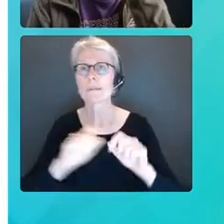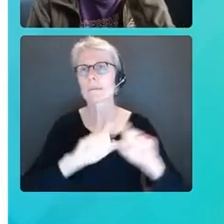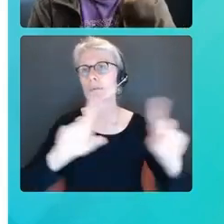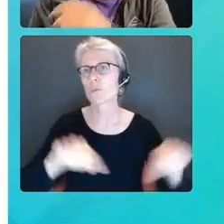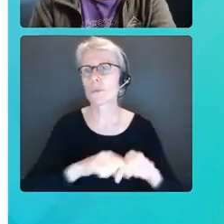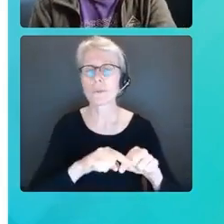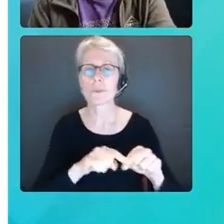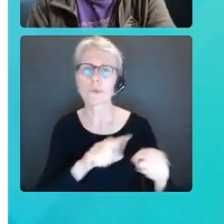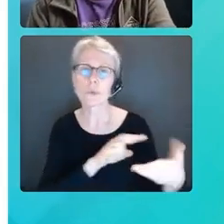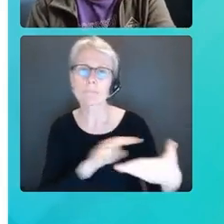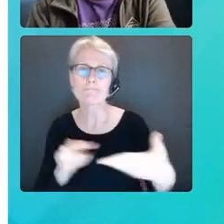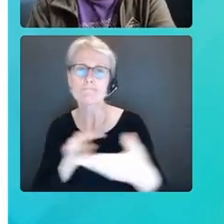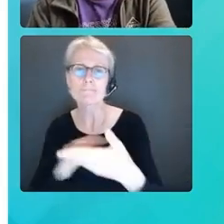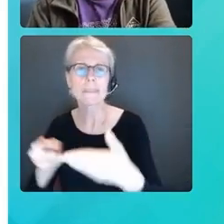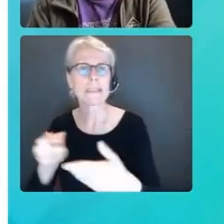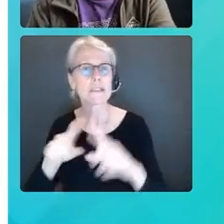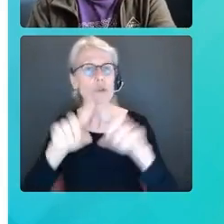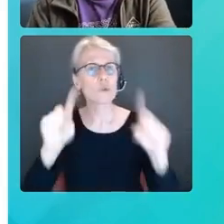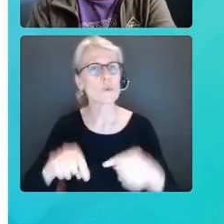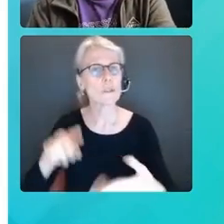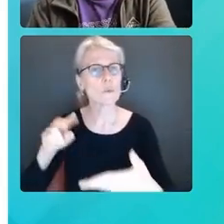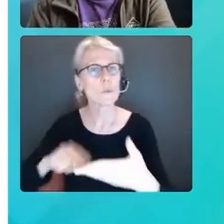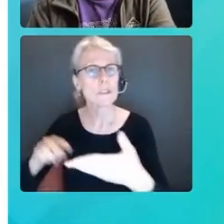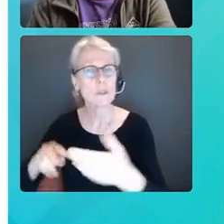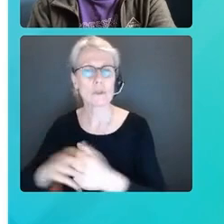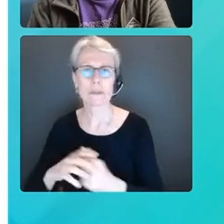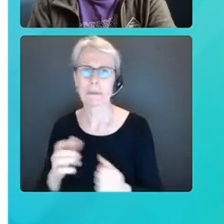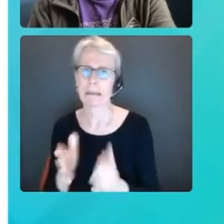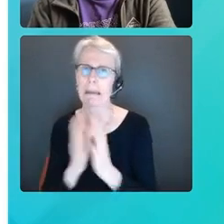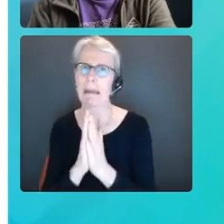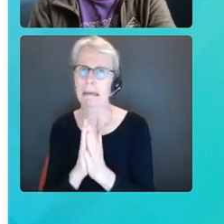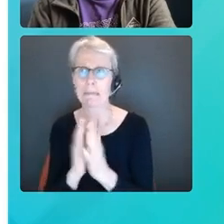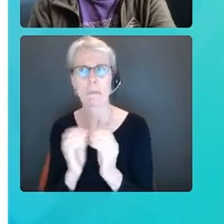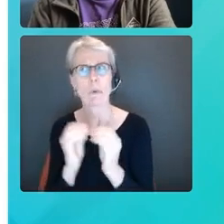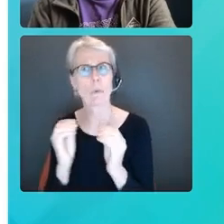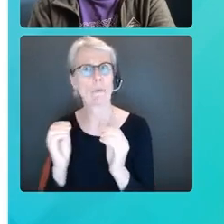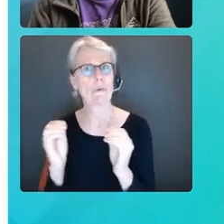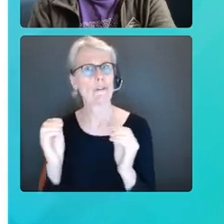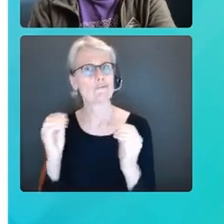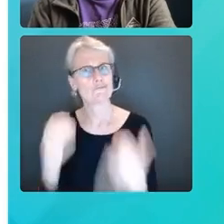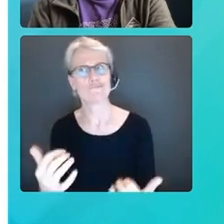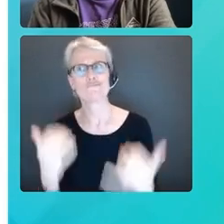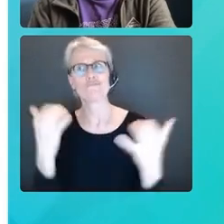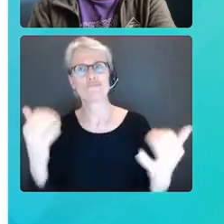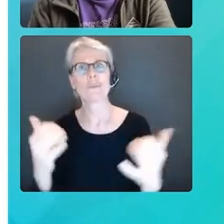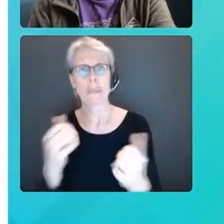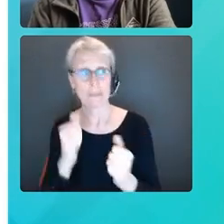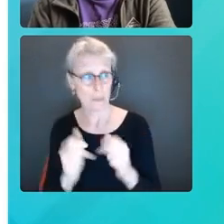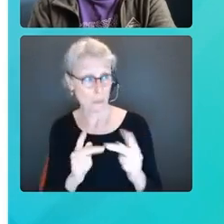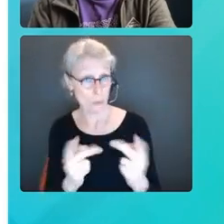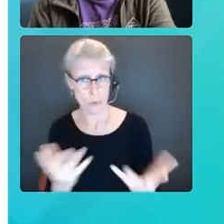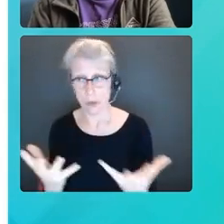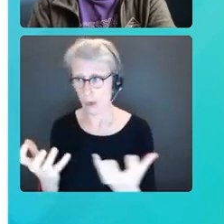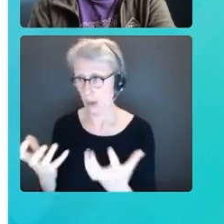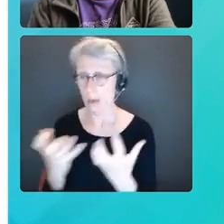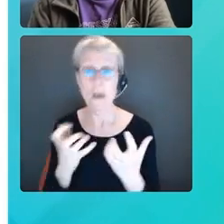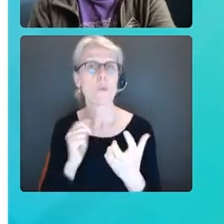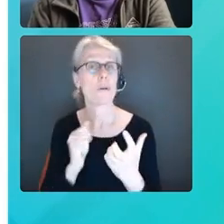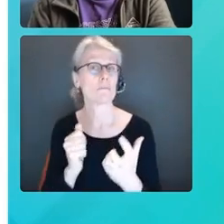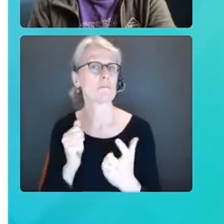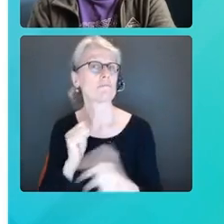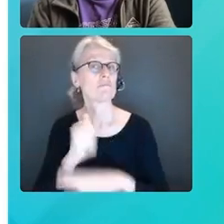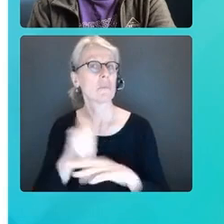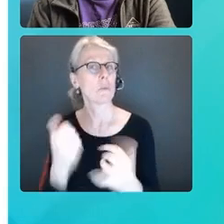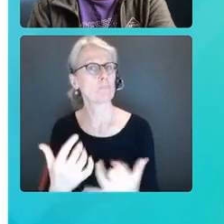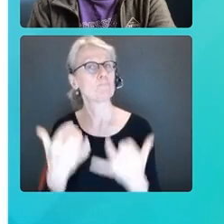demos. I asked if I can do a formal because I think if enough people want to see this, we'll try to do it. I don't know if they have enough time.